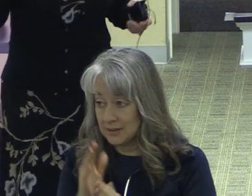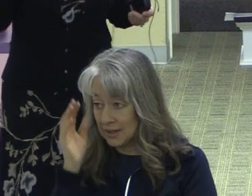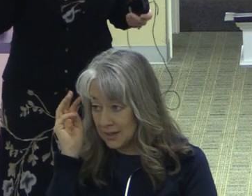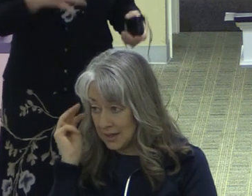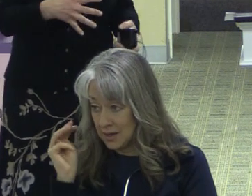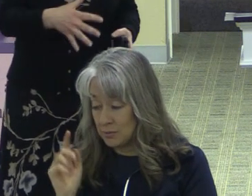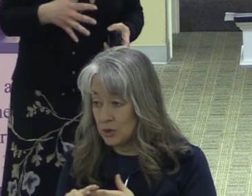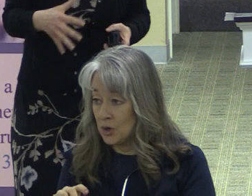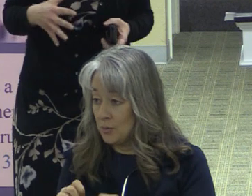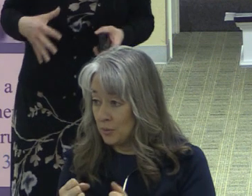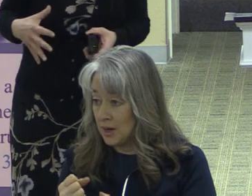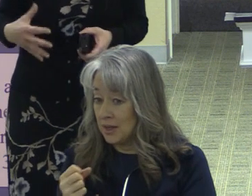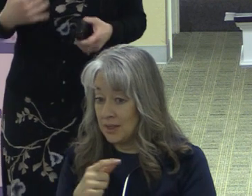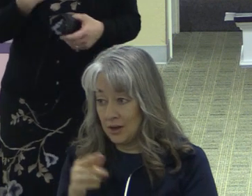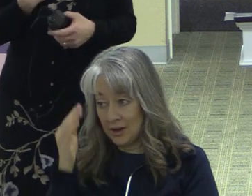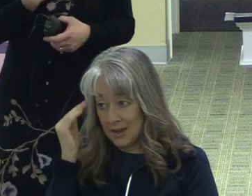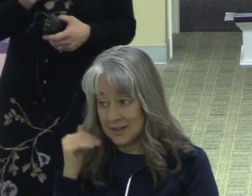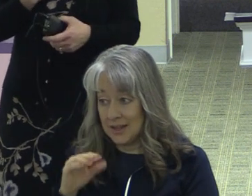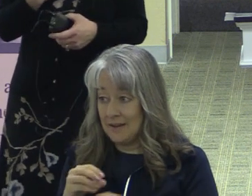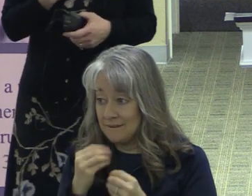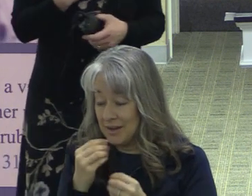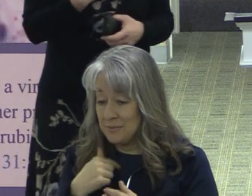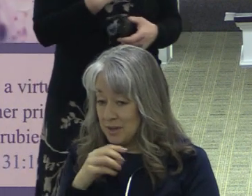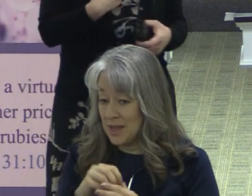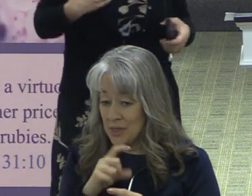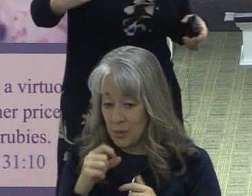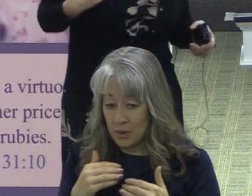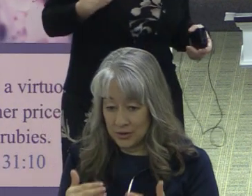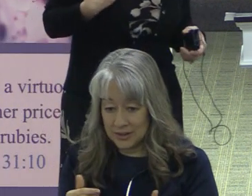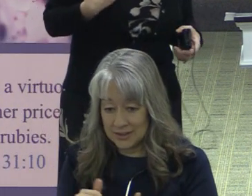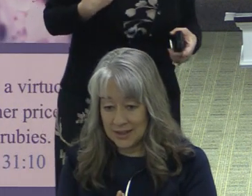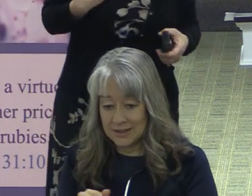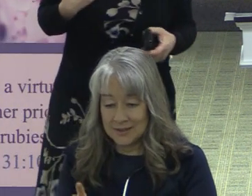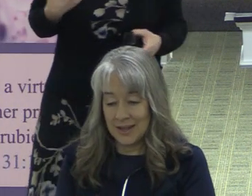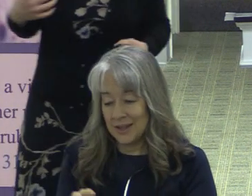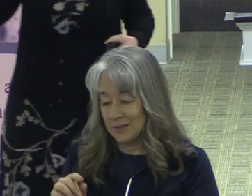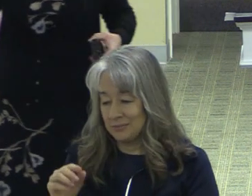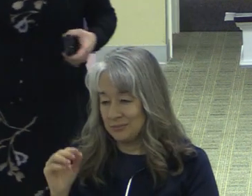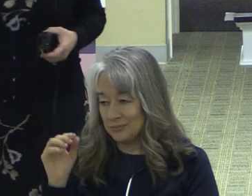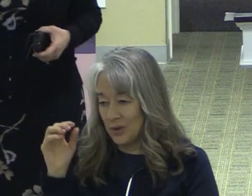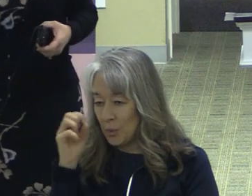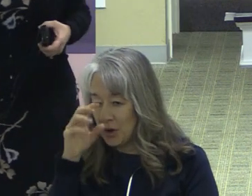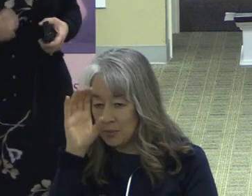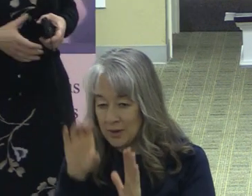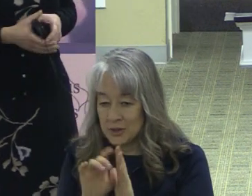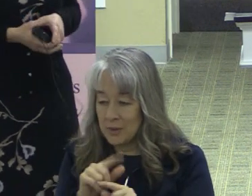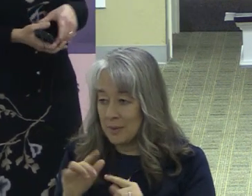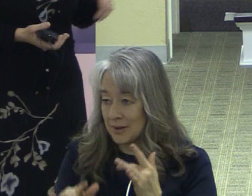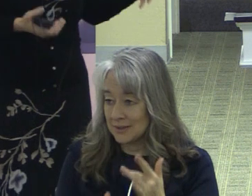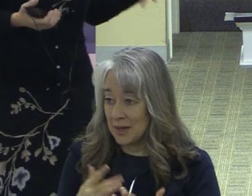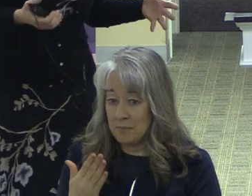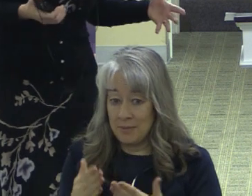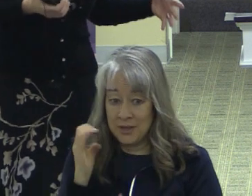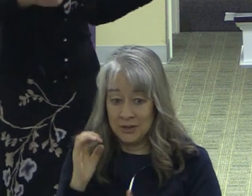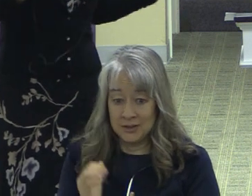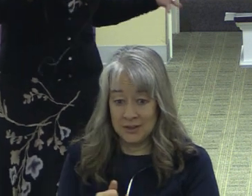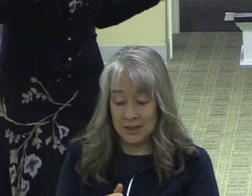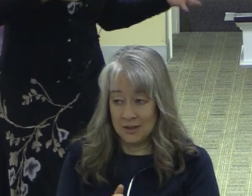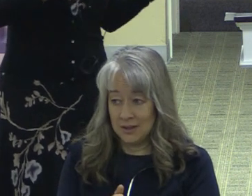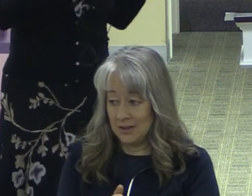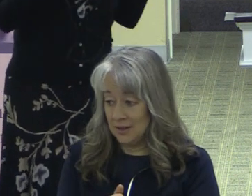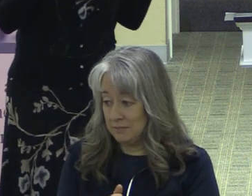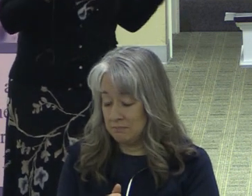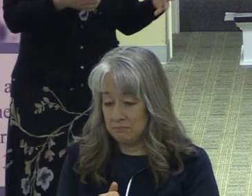him to break their heads and feed me in the wilderness. That's like a weird picture, but I'm kind of excited, you know, like maybe he'll take